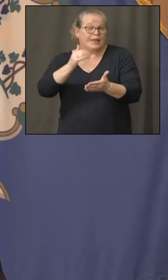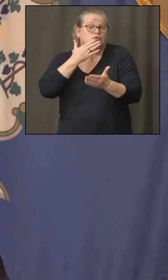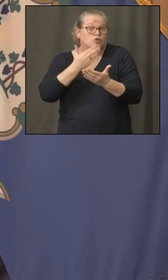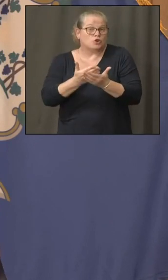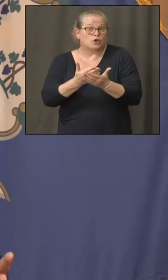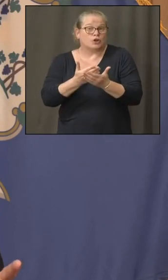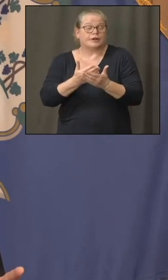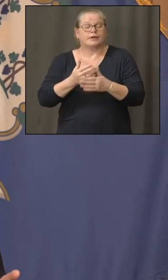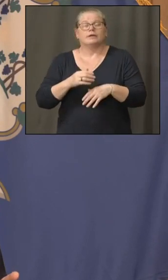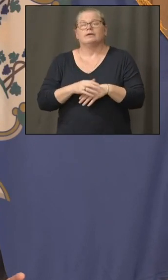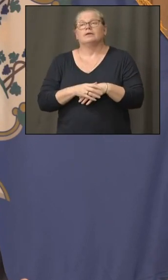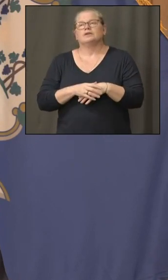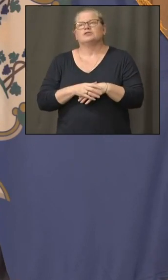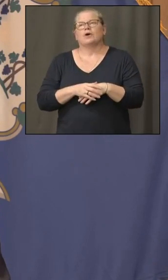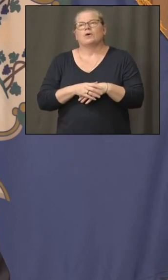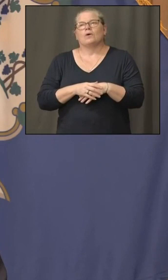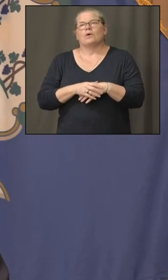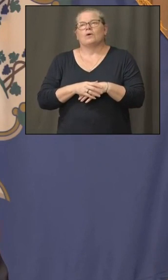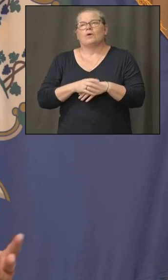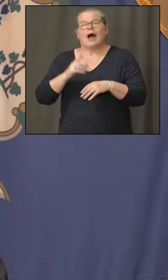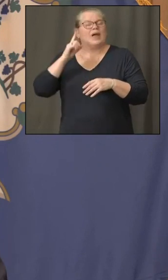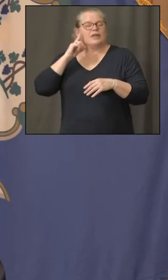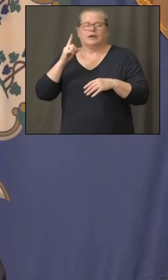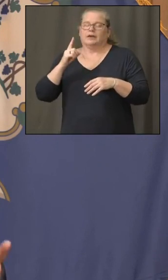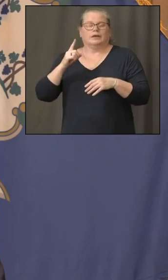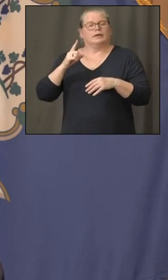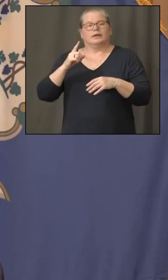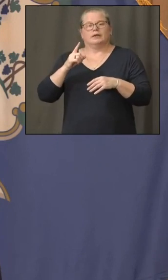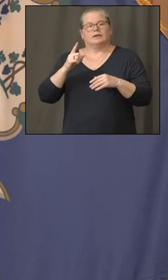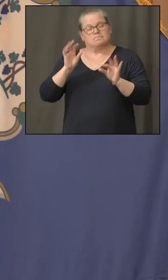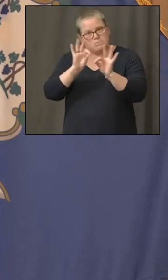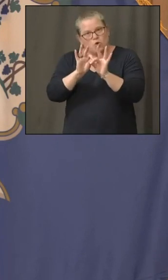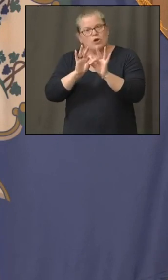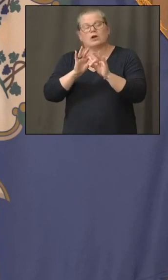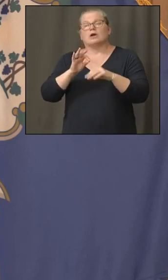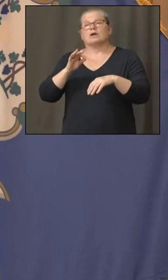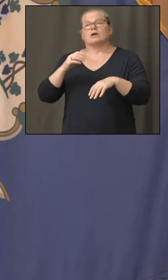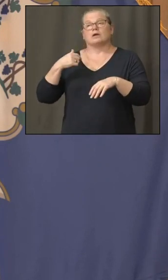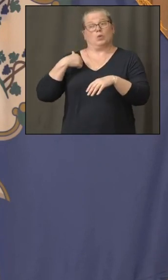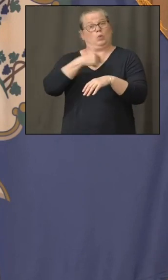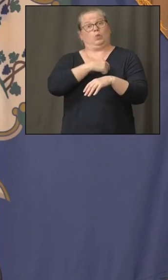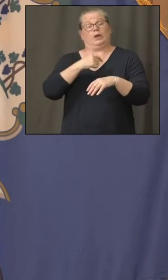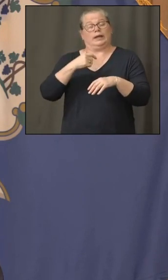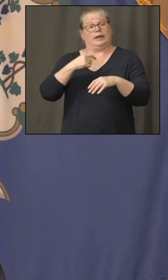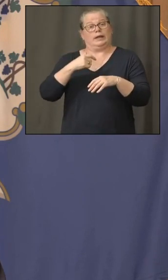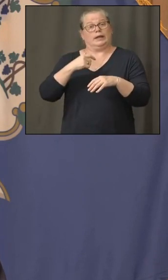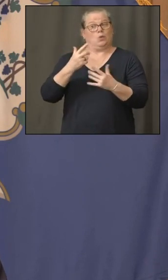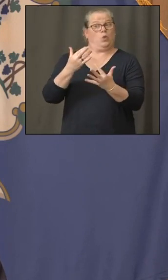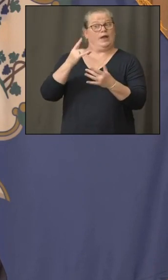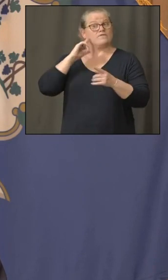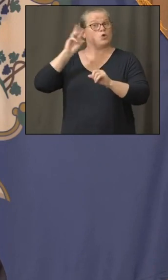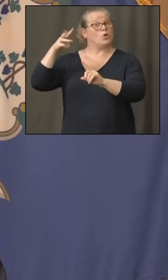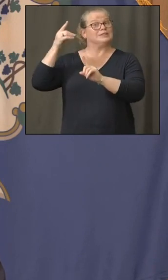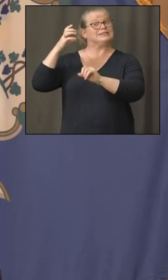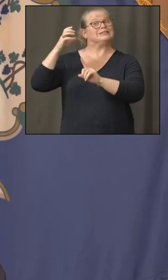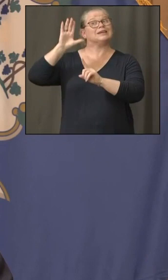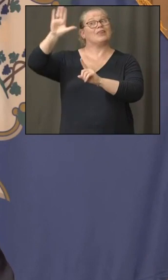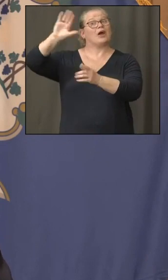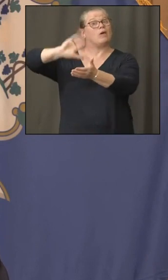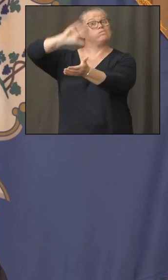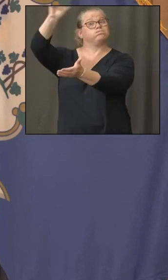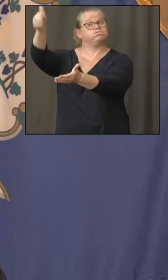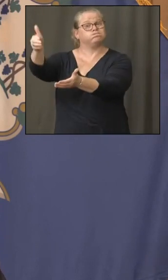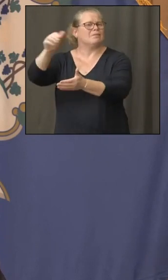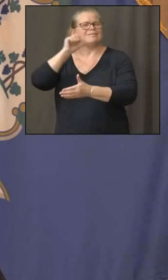on, is not sitting around waiting to hope that Washington's going to have a real stockpile if we have another flare-up. The Connecticut has its own stockpile.